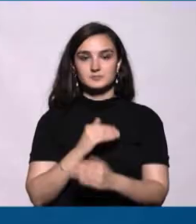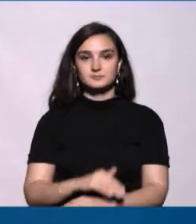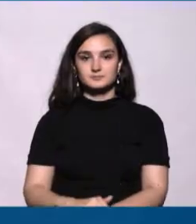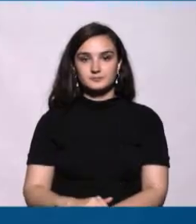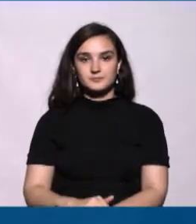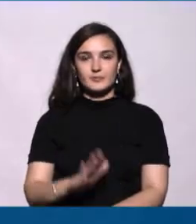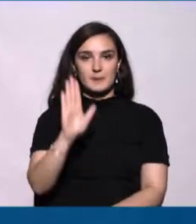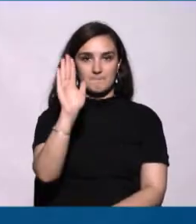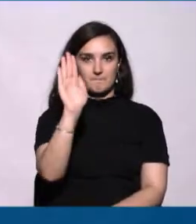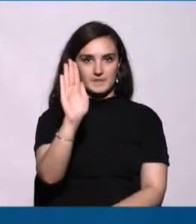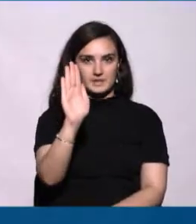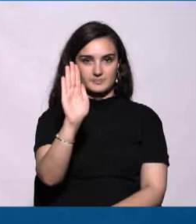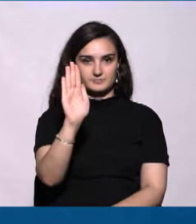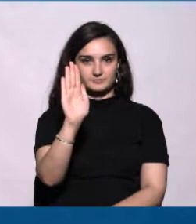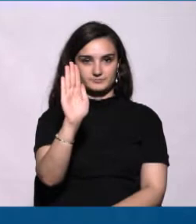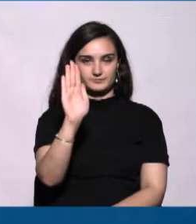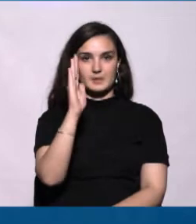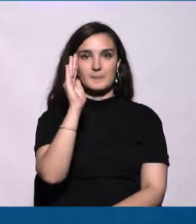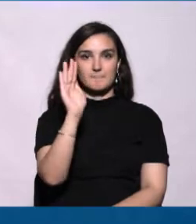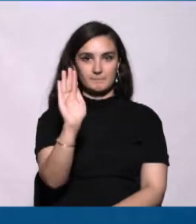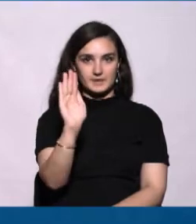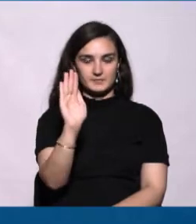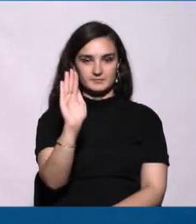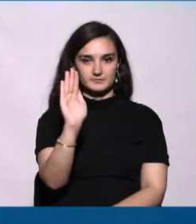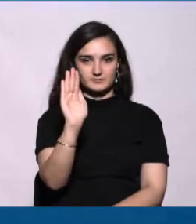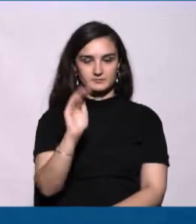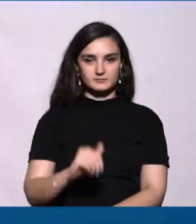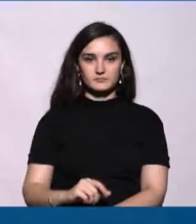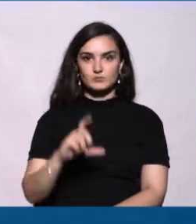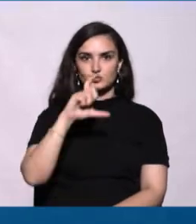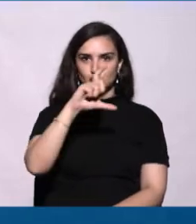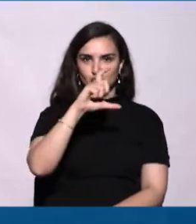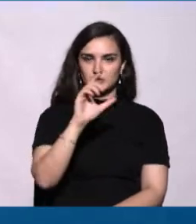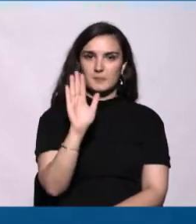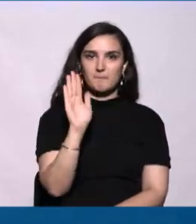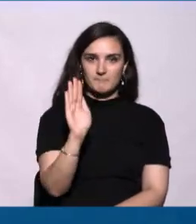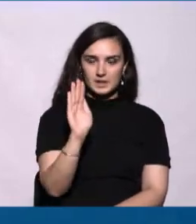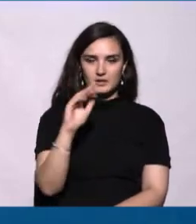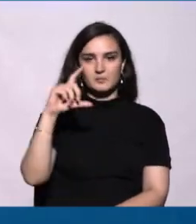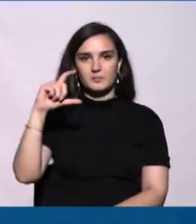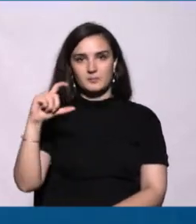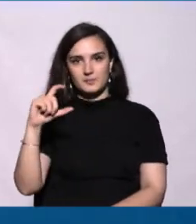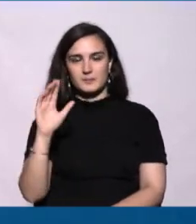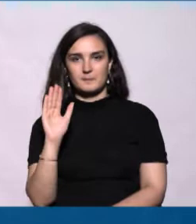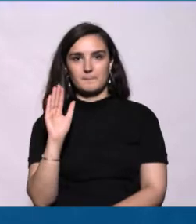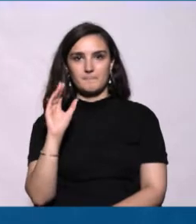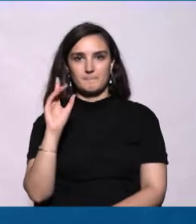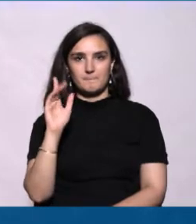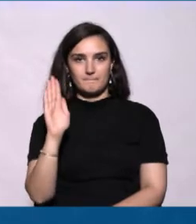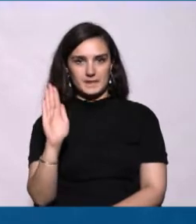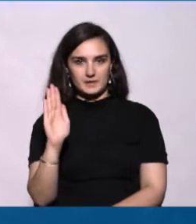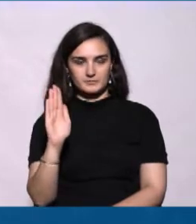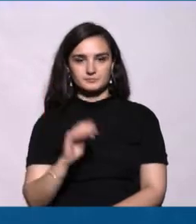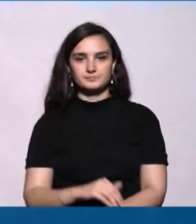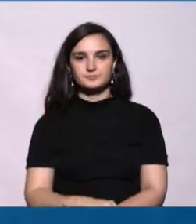is B. B. Capital B and small b. Capital